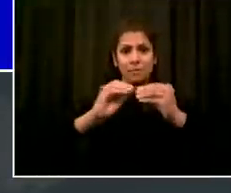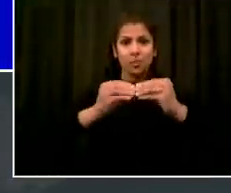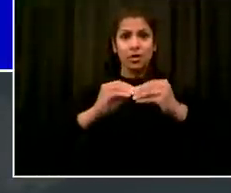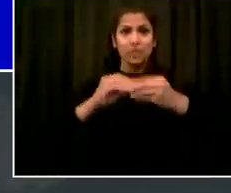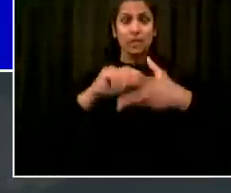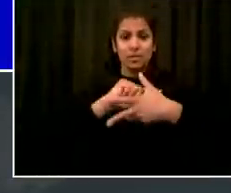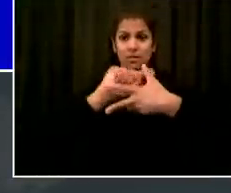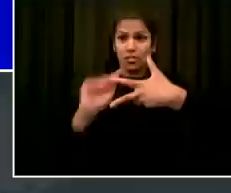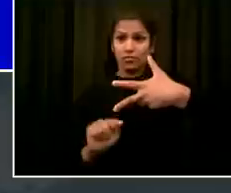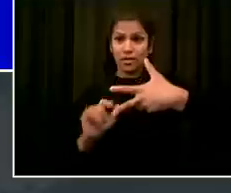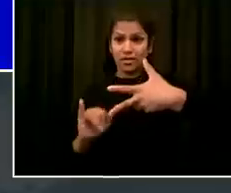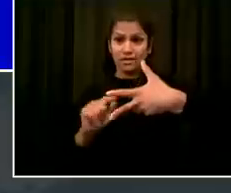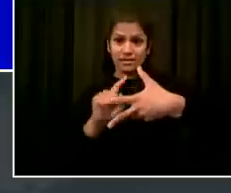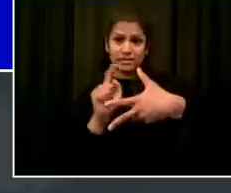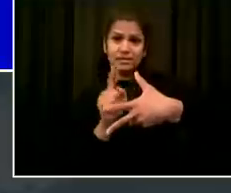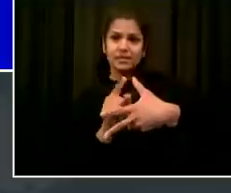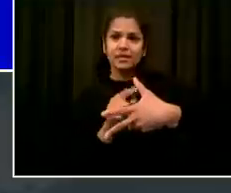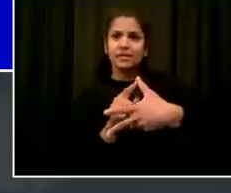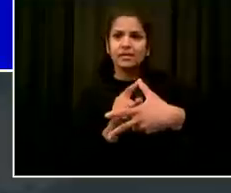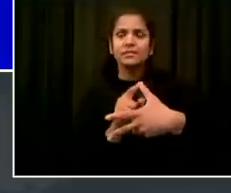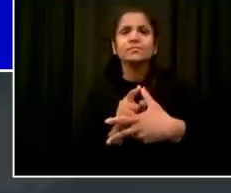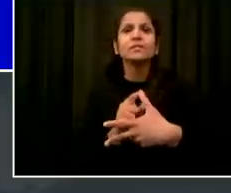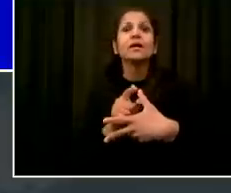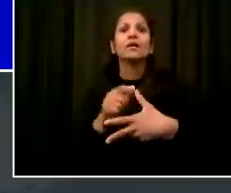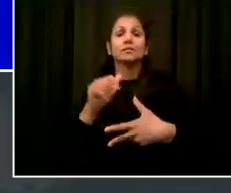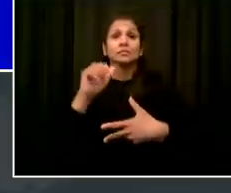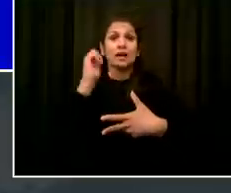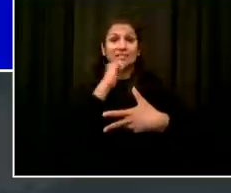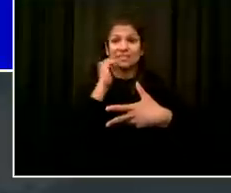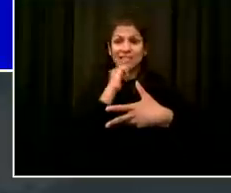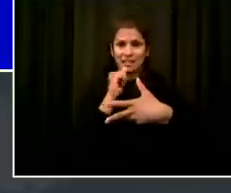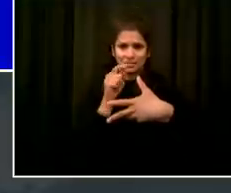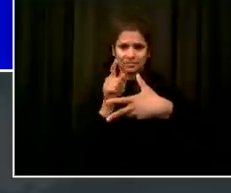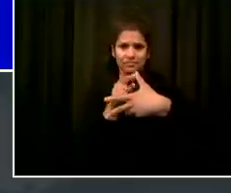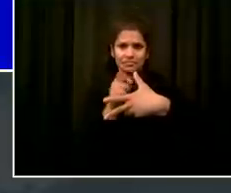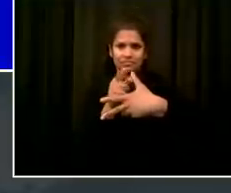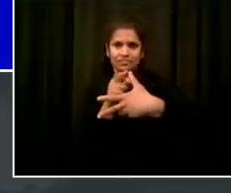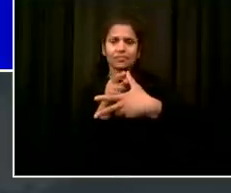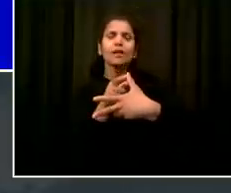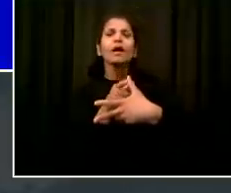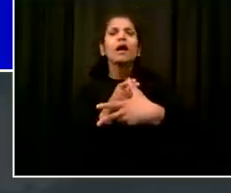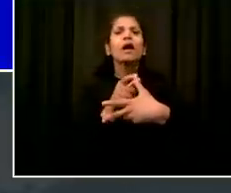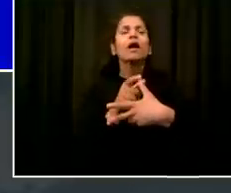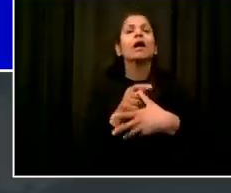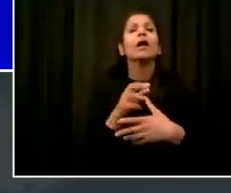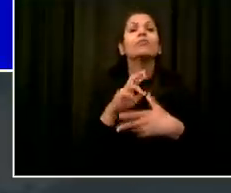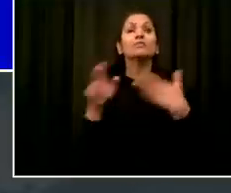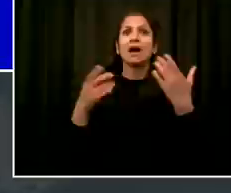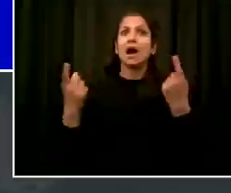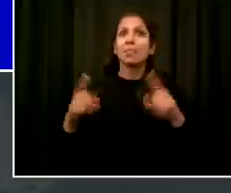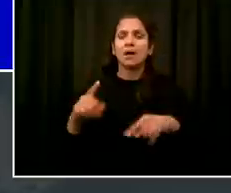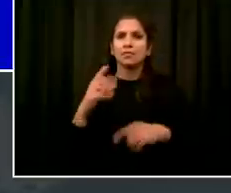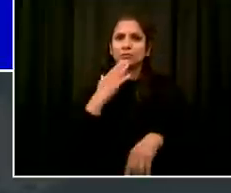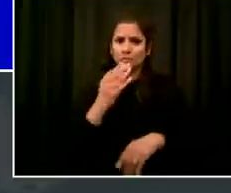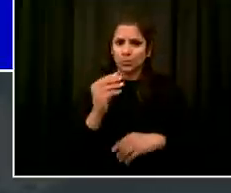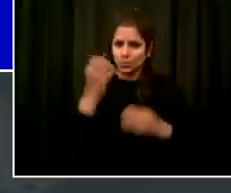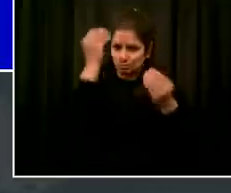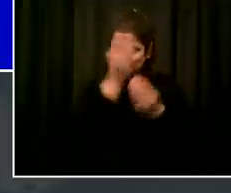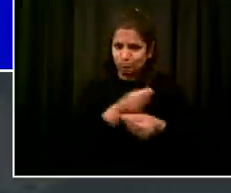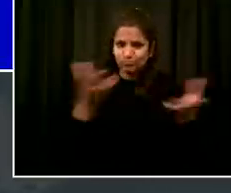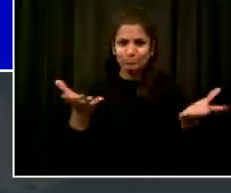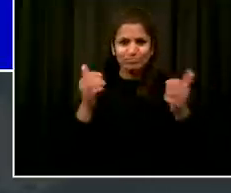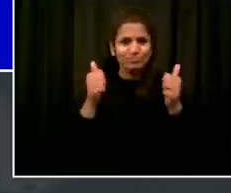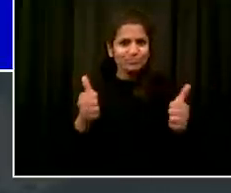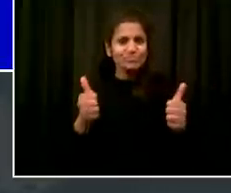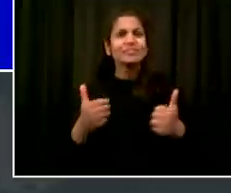and how well you have done. And congratulations, because today you will see how well you have done. I've said that we have three, and the first